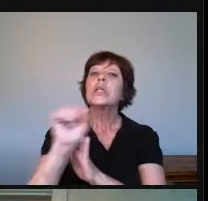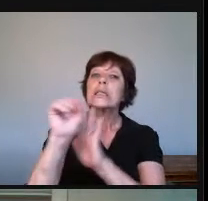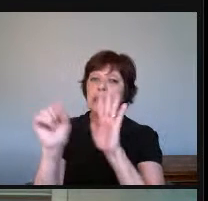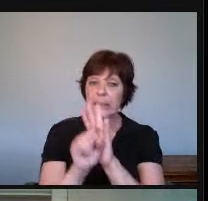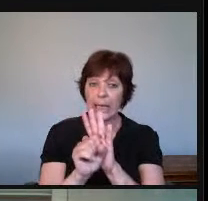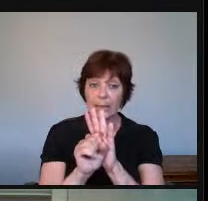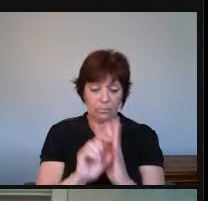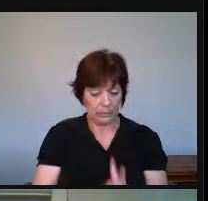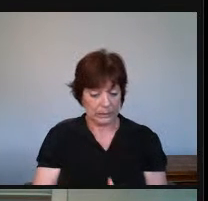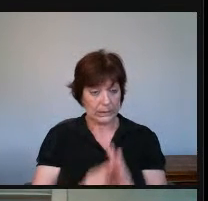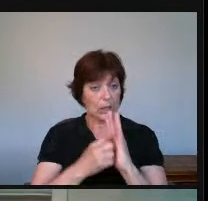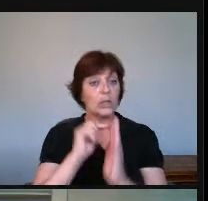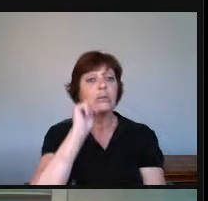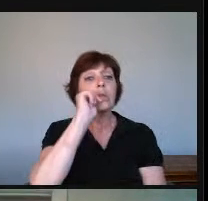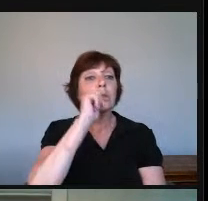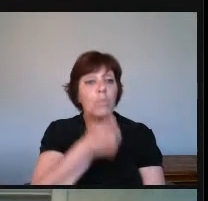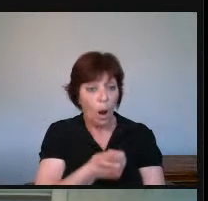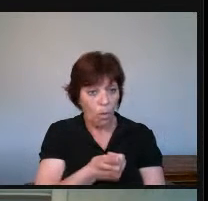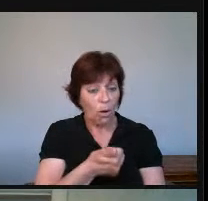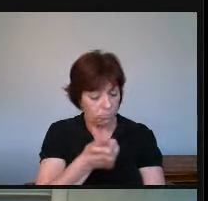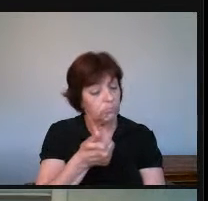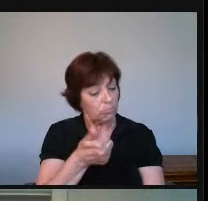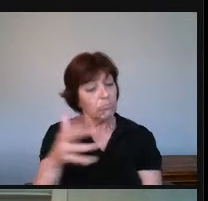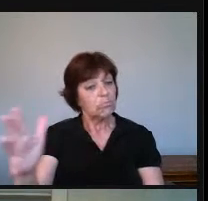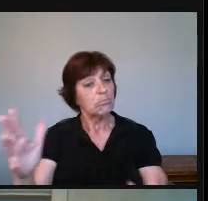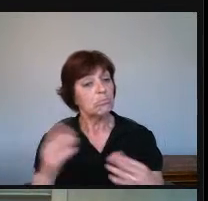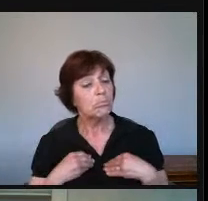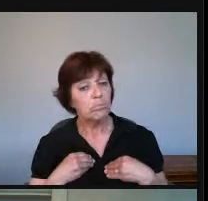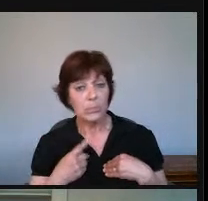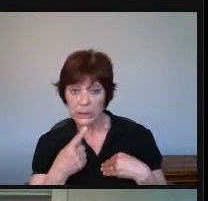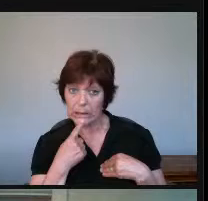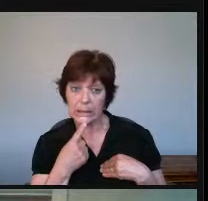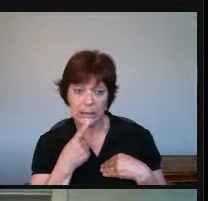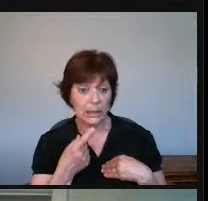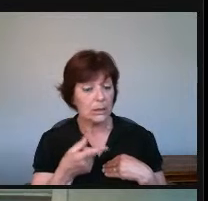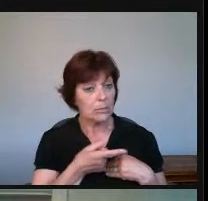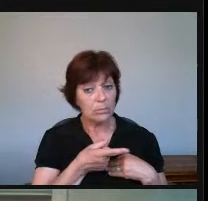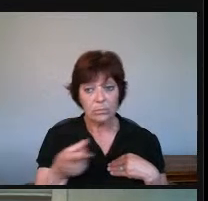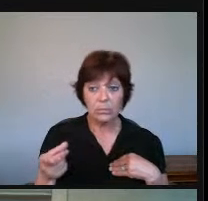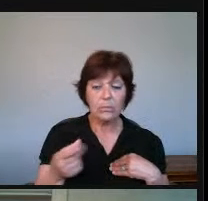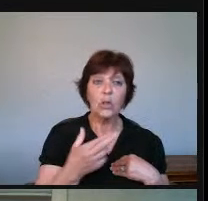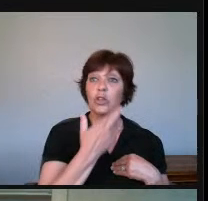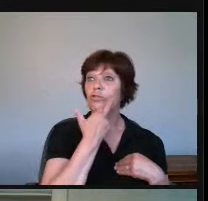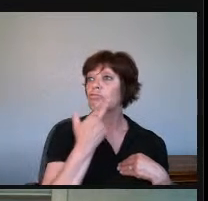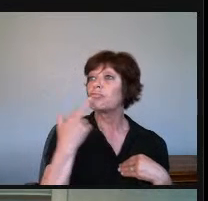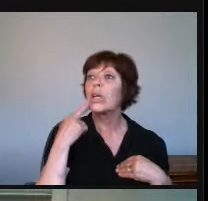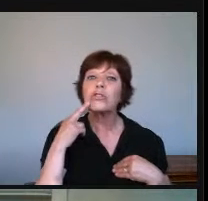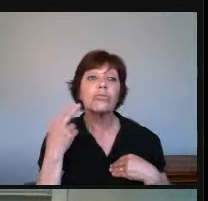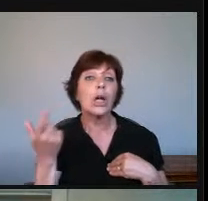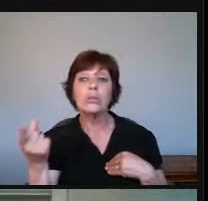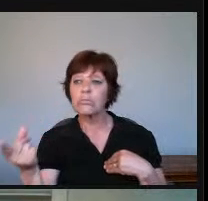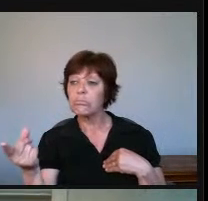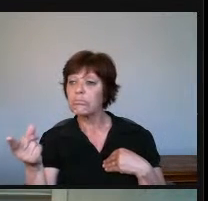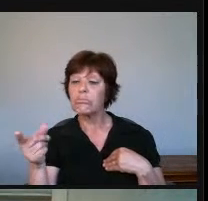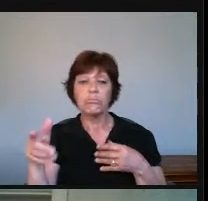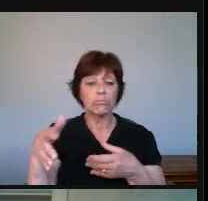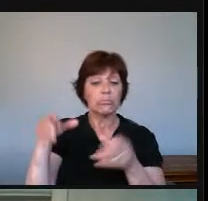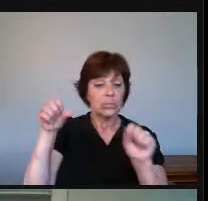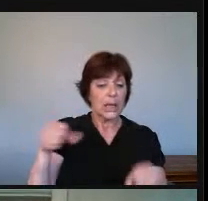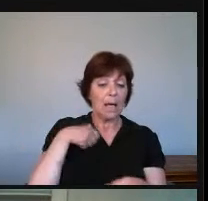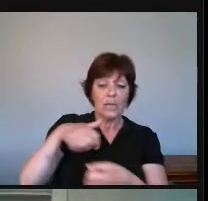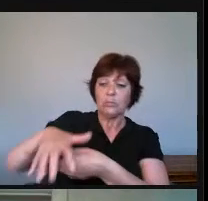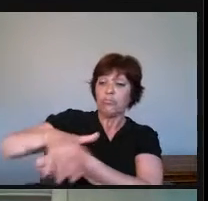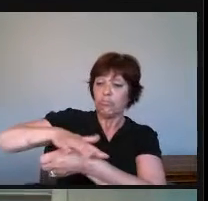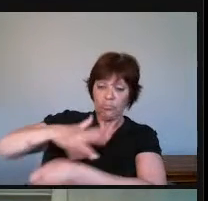of tomorrow, is going to adopt those guidelines, and it basically says that the restaurants can have areas where people who